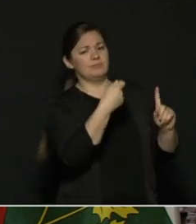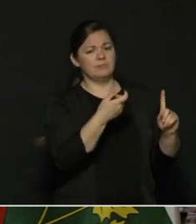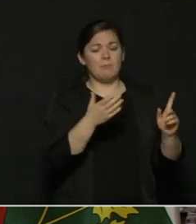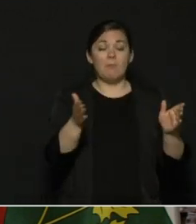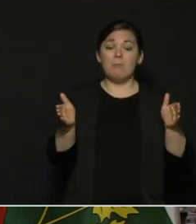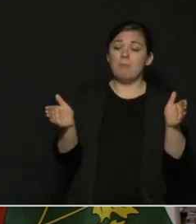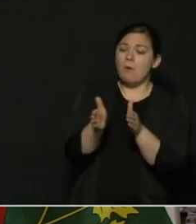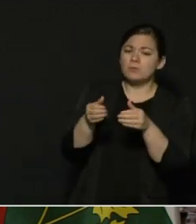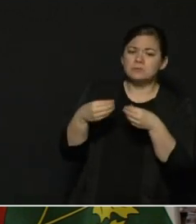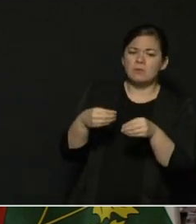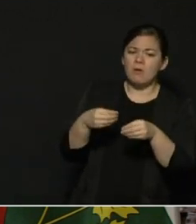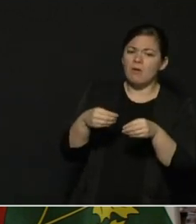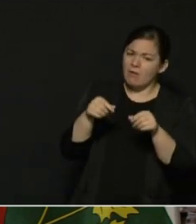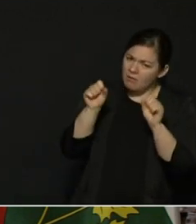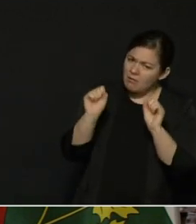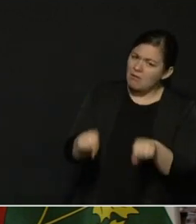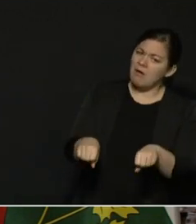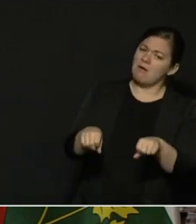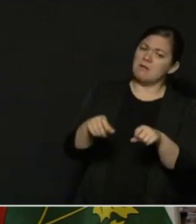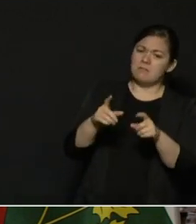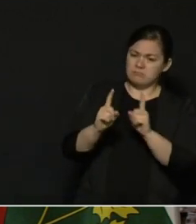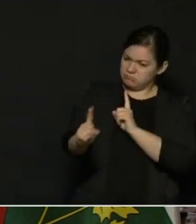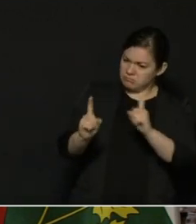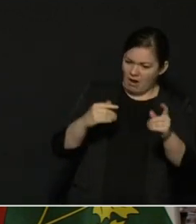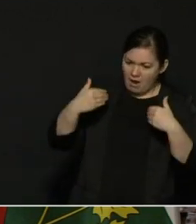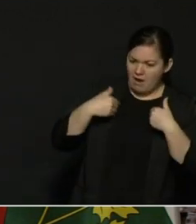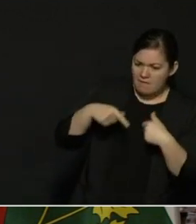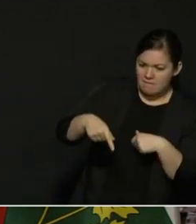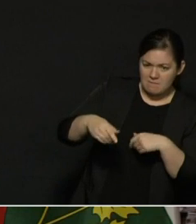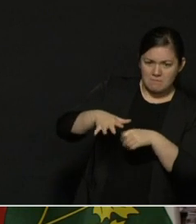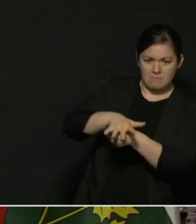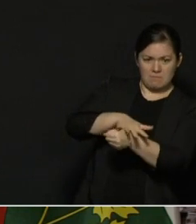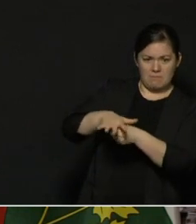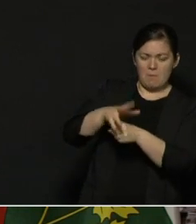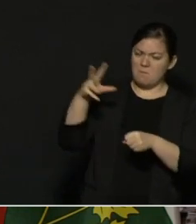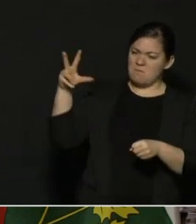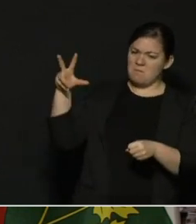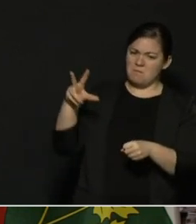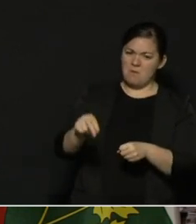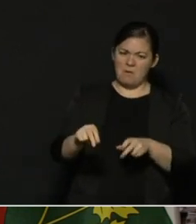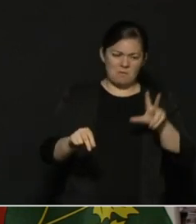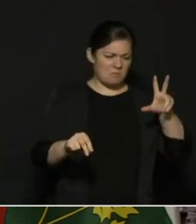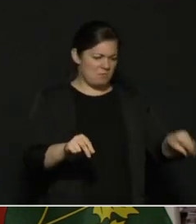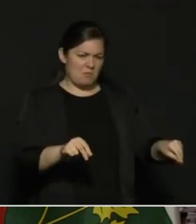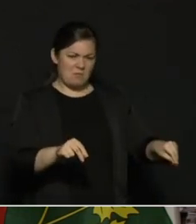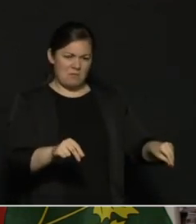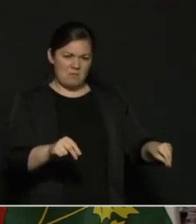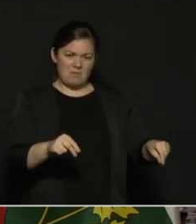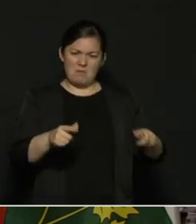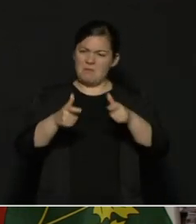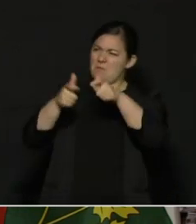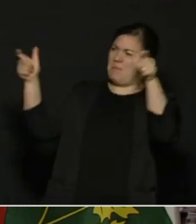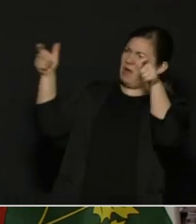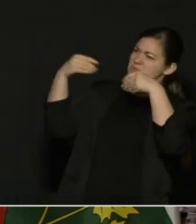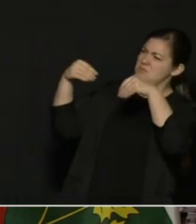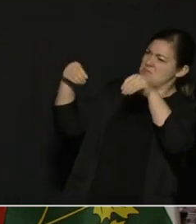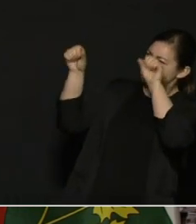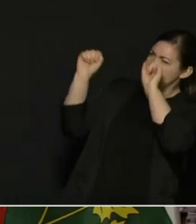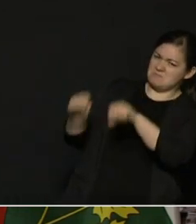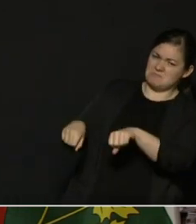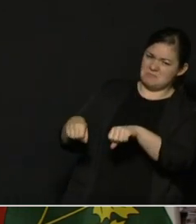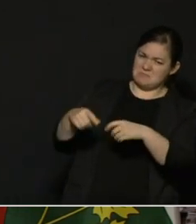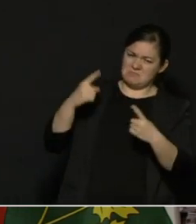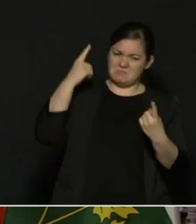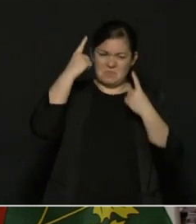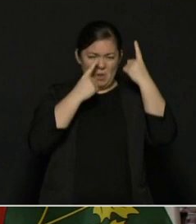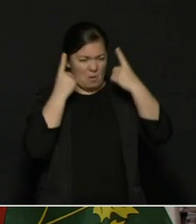but they're not allowed to open, but the big stores are able to open. So are you considering the full economy, or are